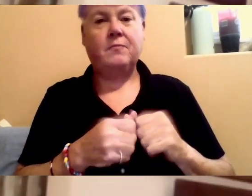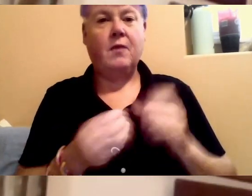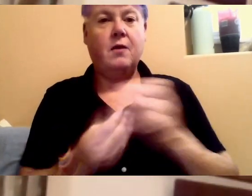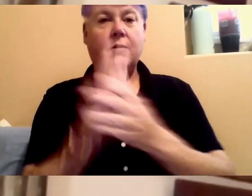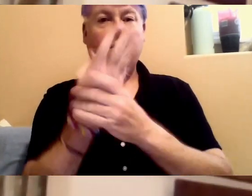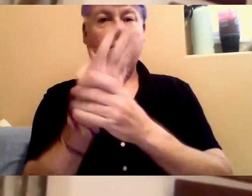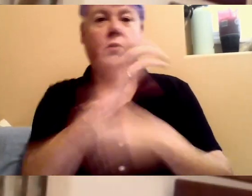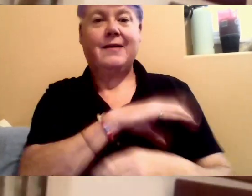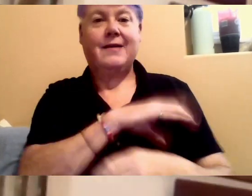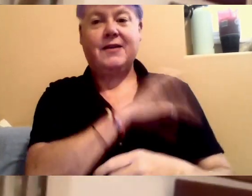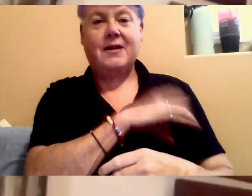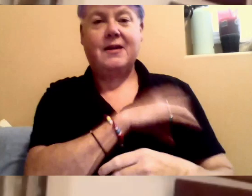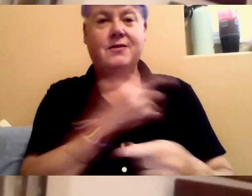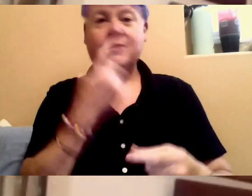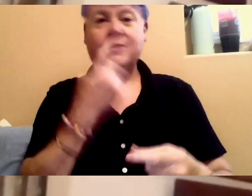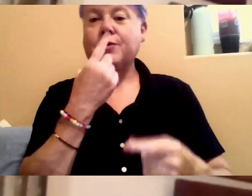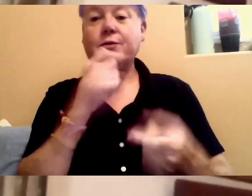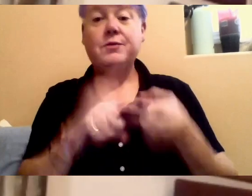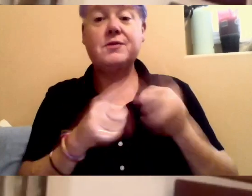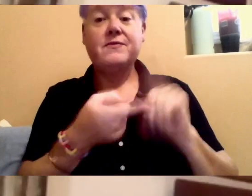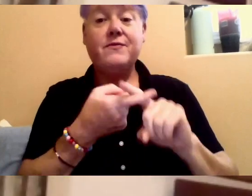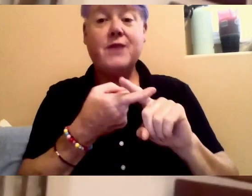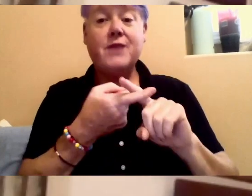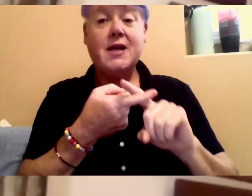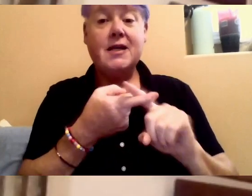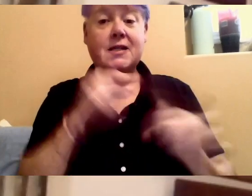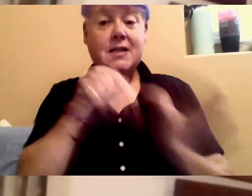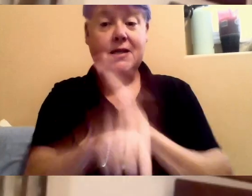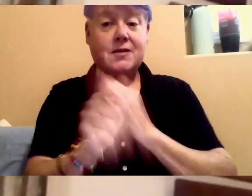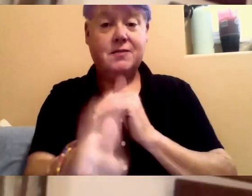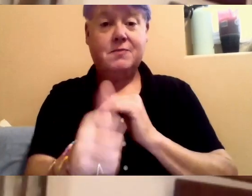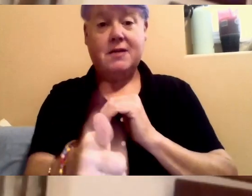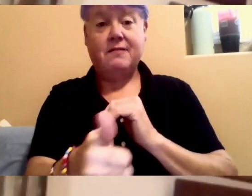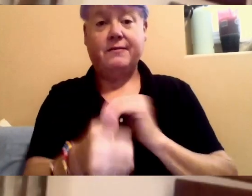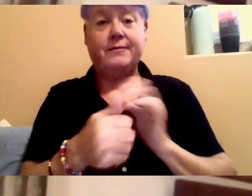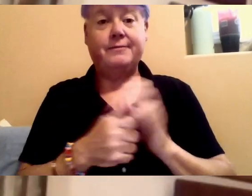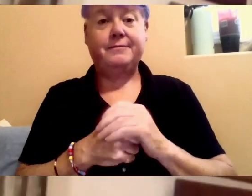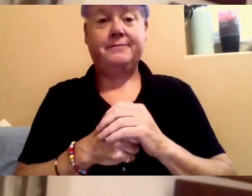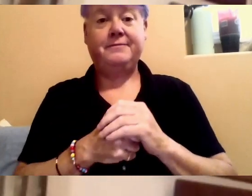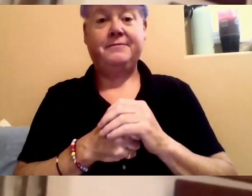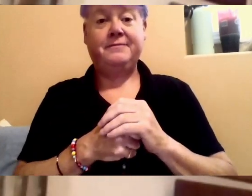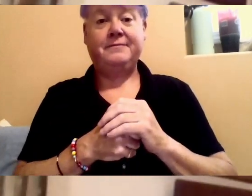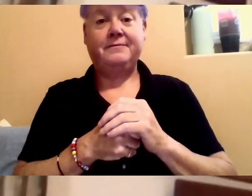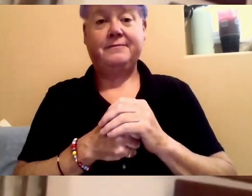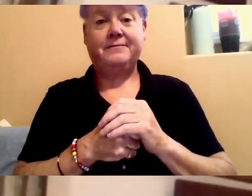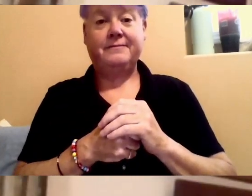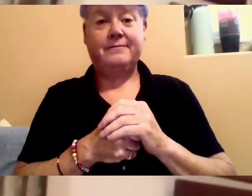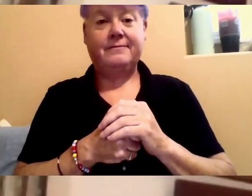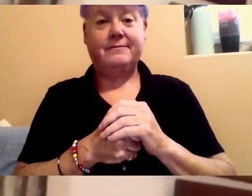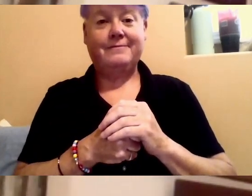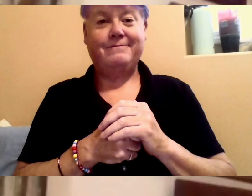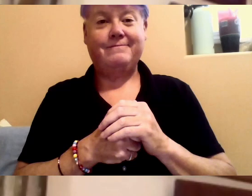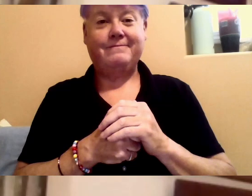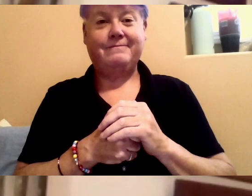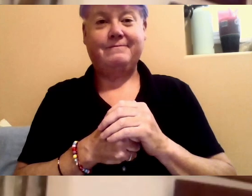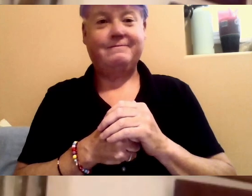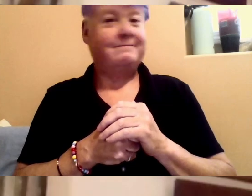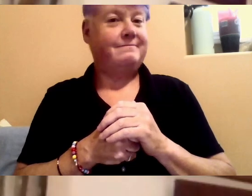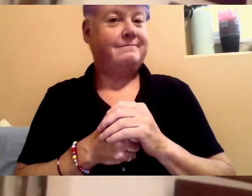whose friend commits suicide, more or less in front of him. So it